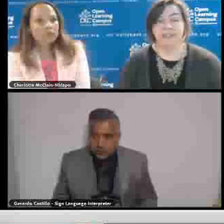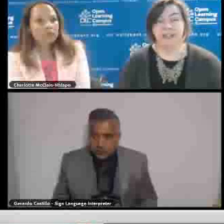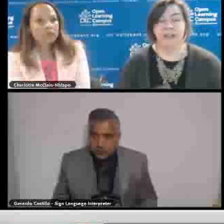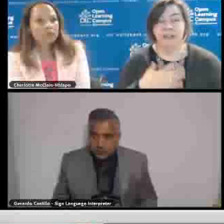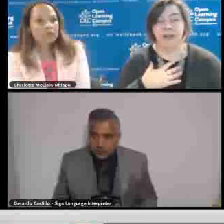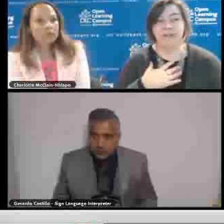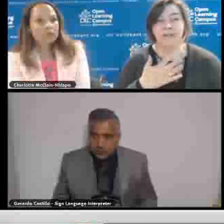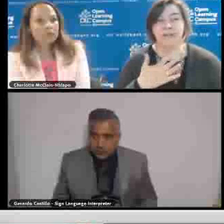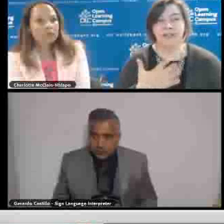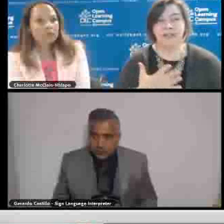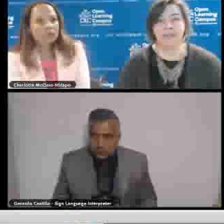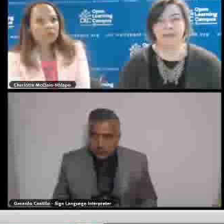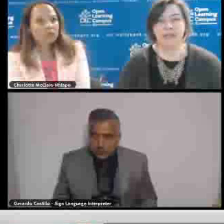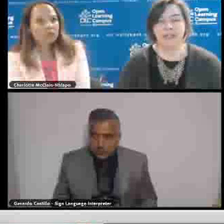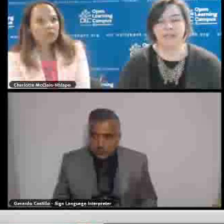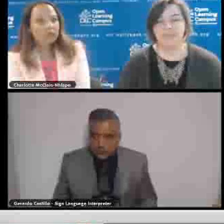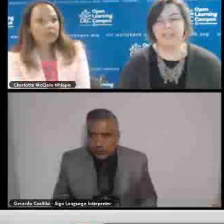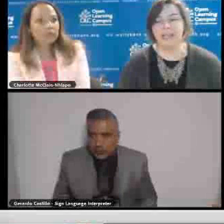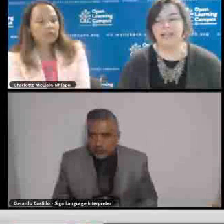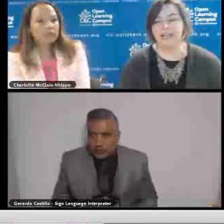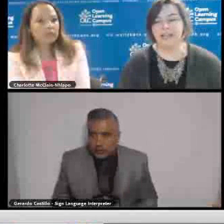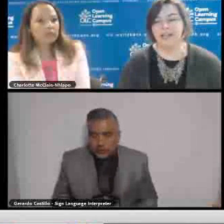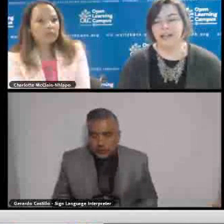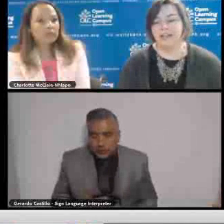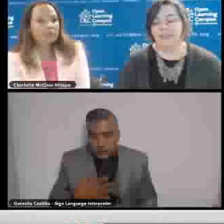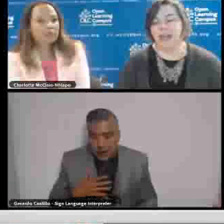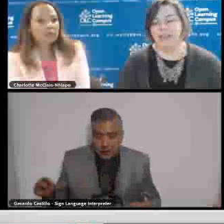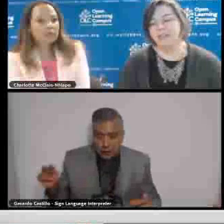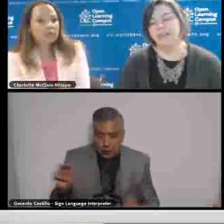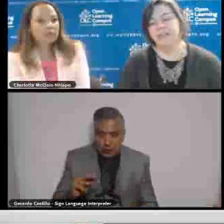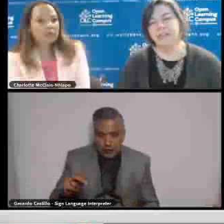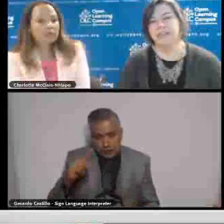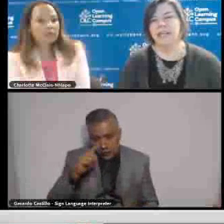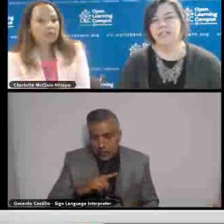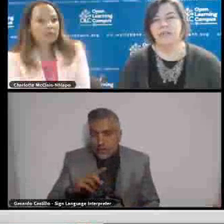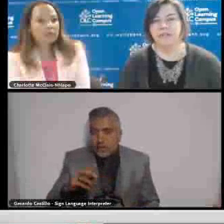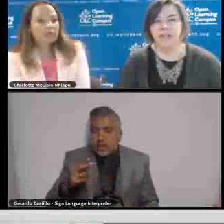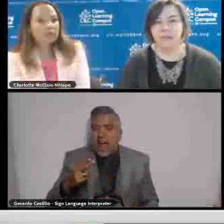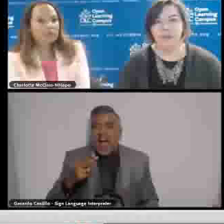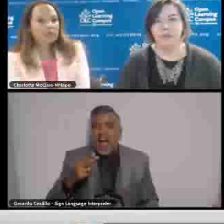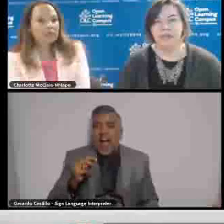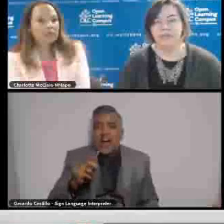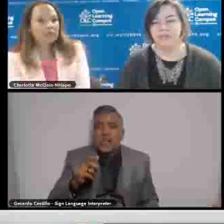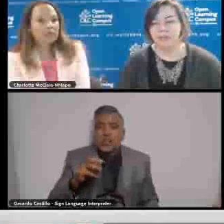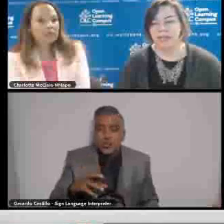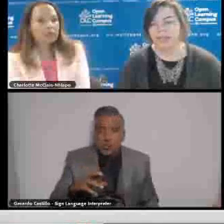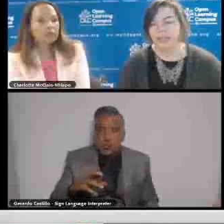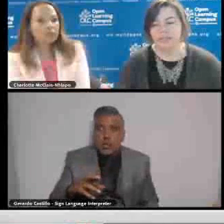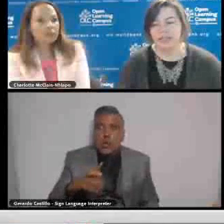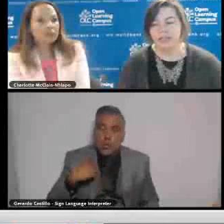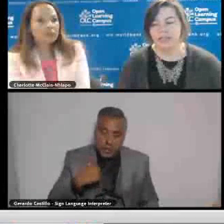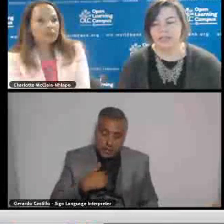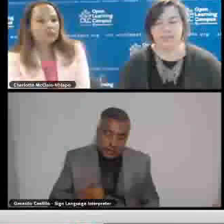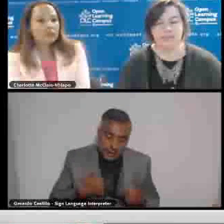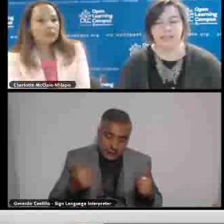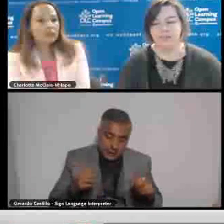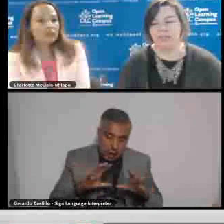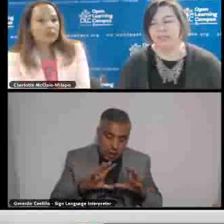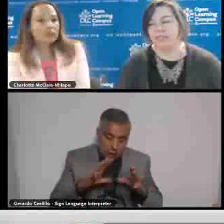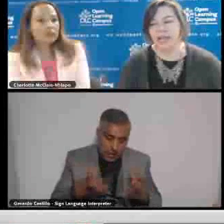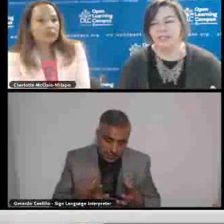in my view, it's just completely false. Again, the hazard event is a natural phenomenon. We live on a planet that is